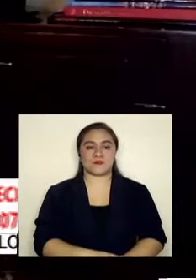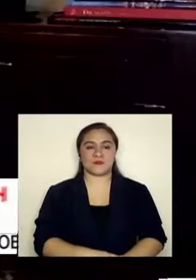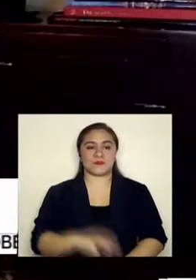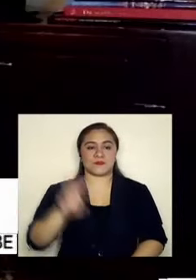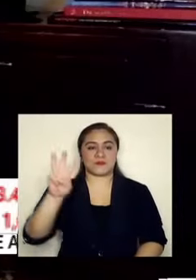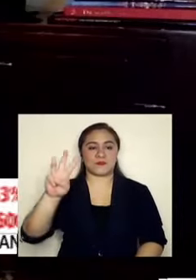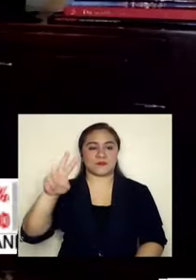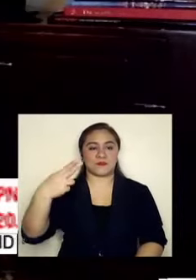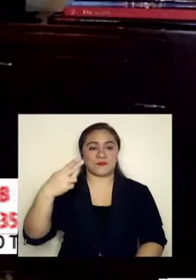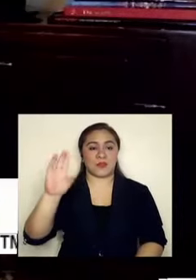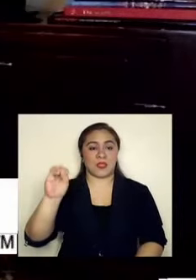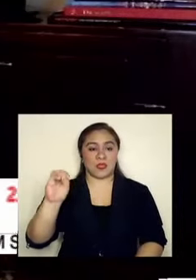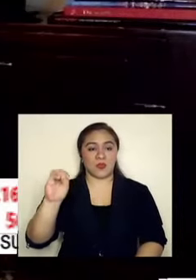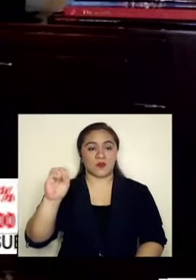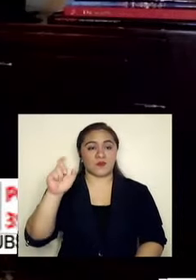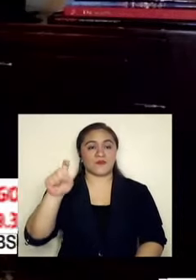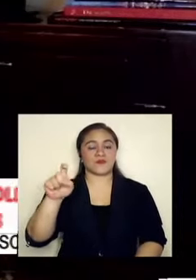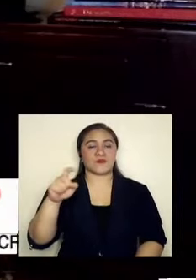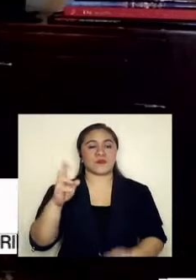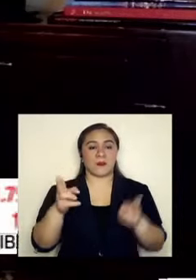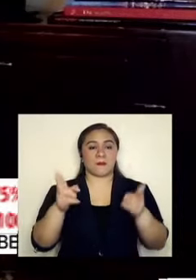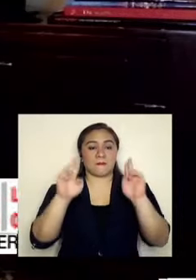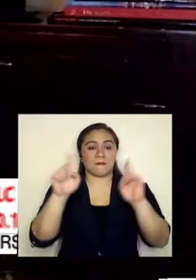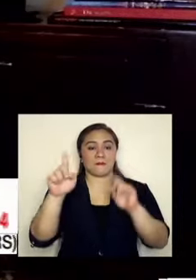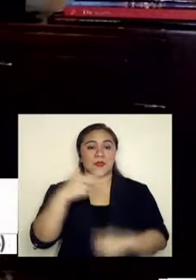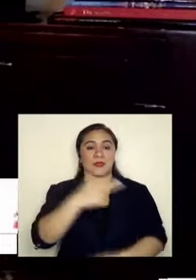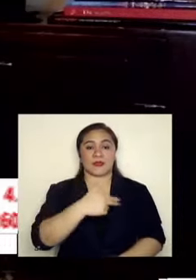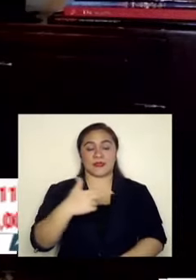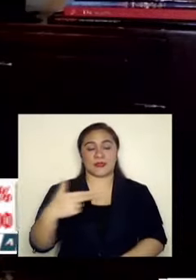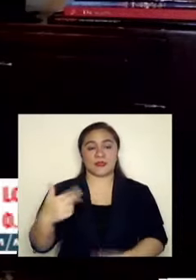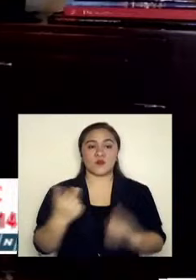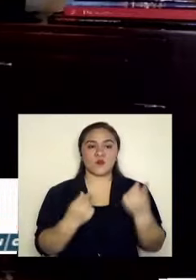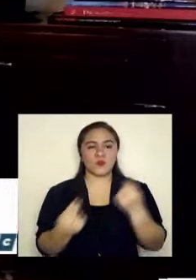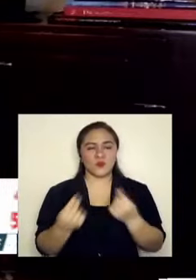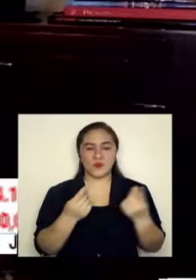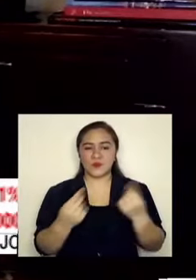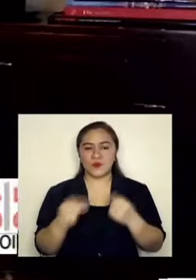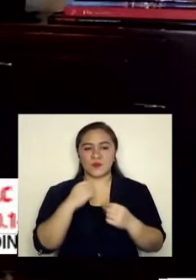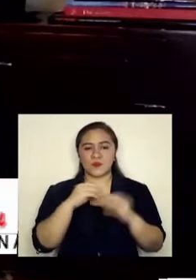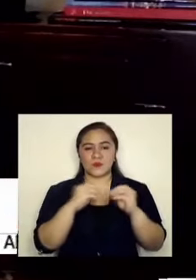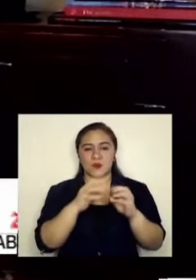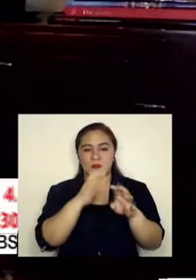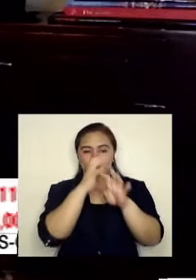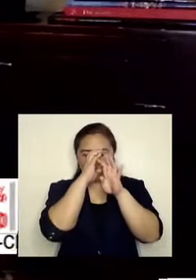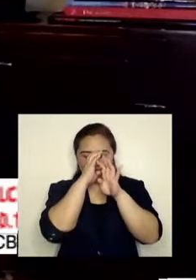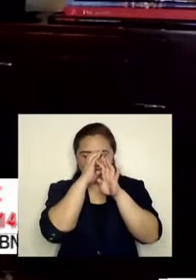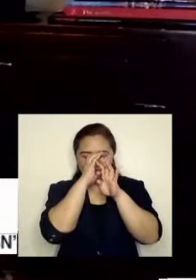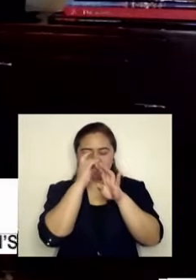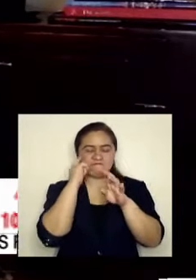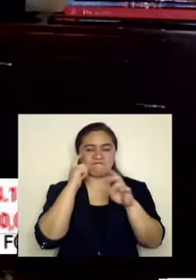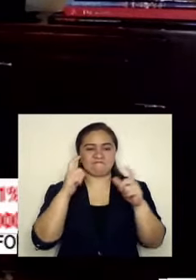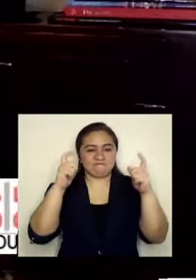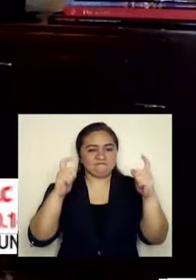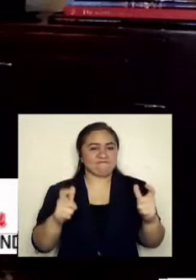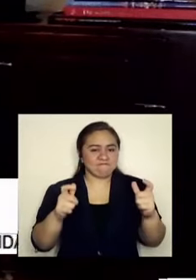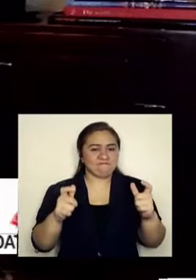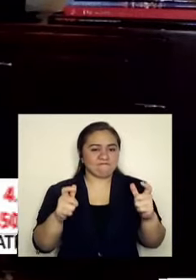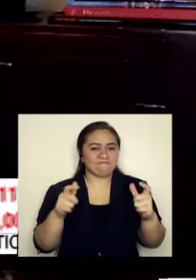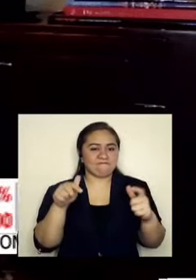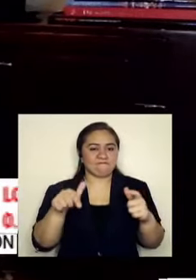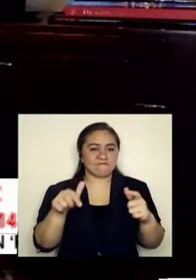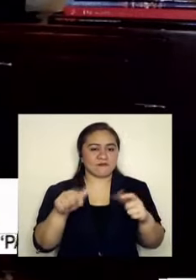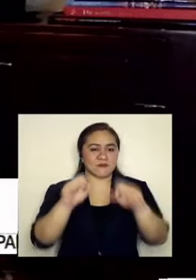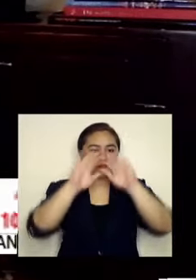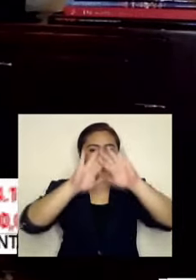The World Health Organization urging Indonesia to implement a stricter and wider COVID-19 lockdown. The Southeast